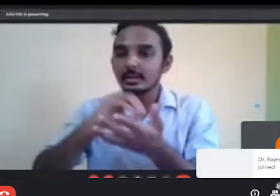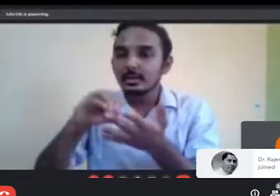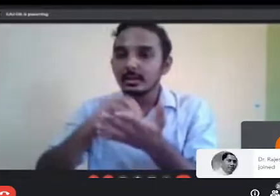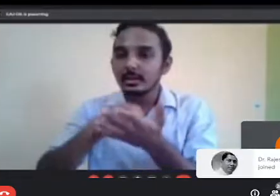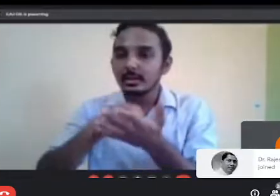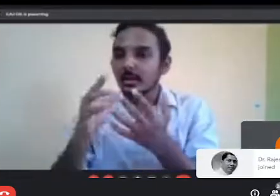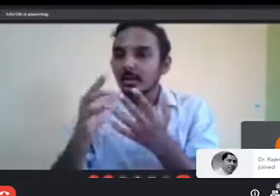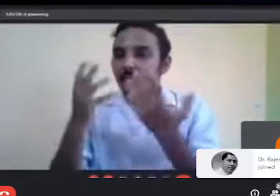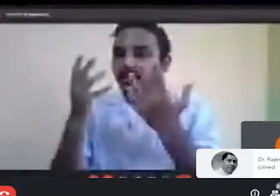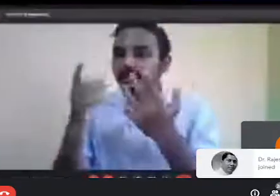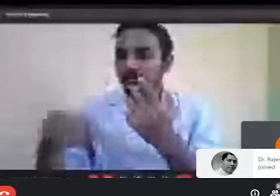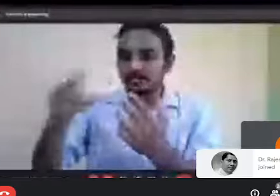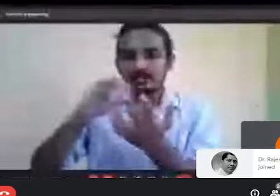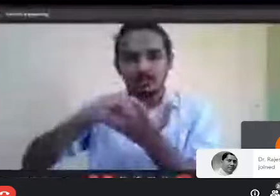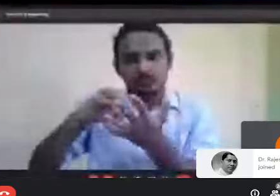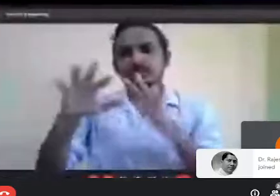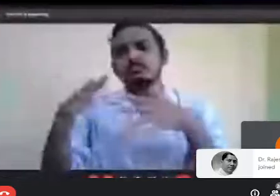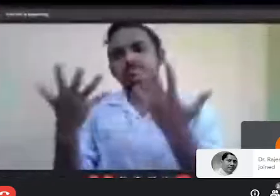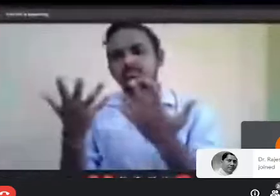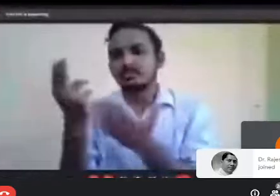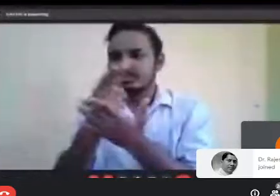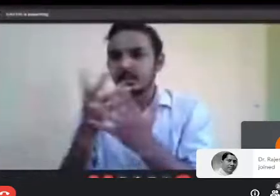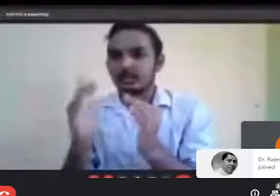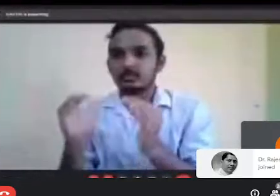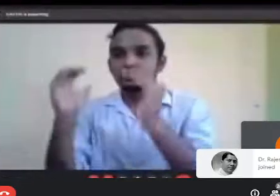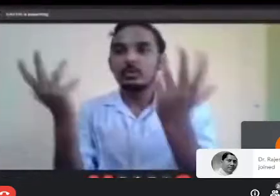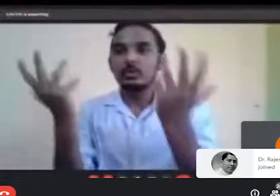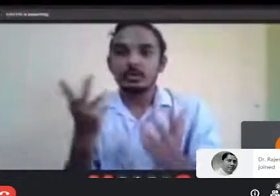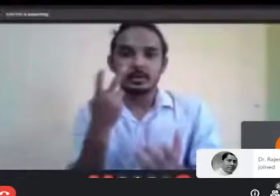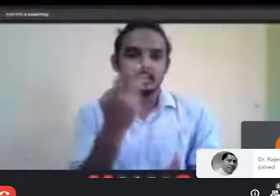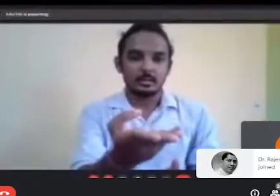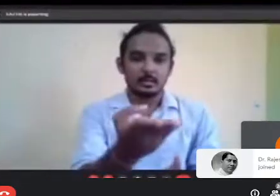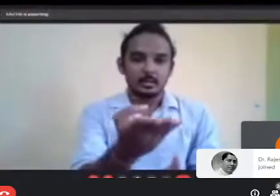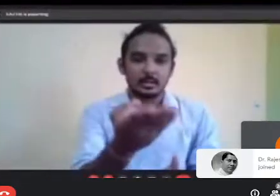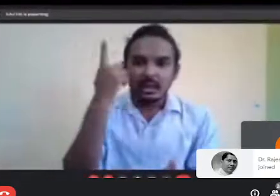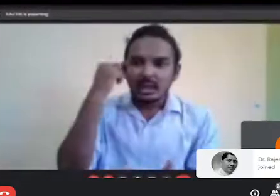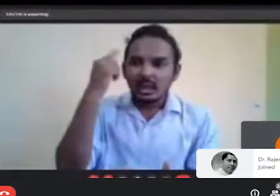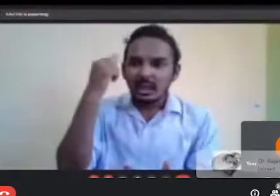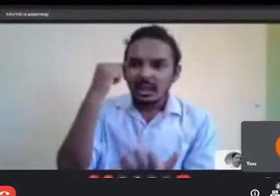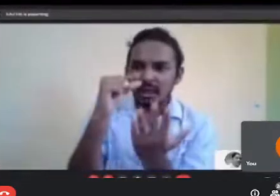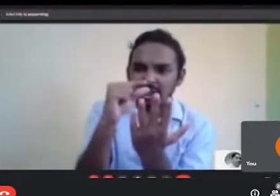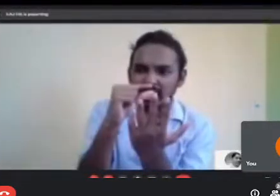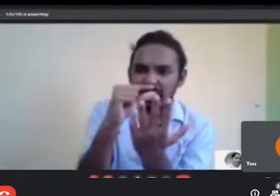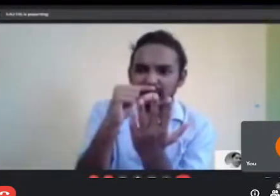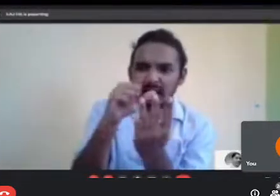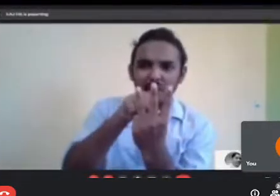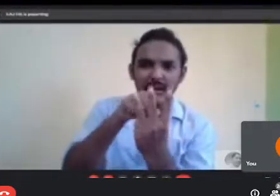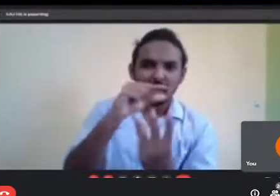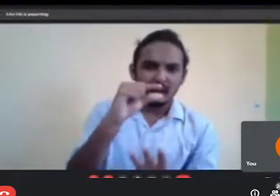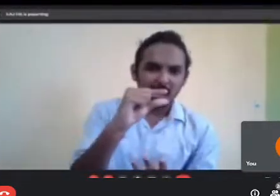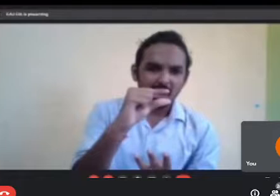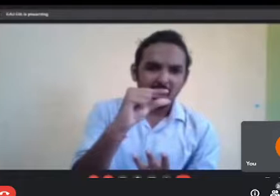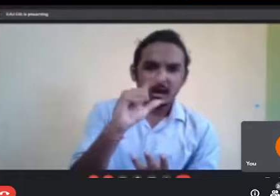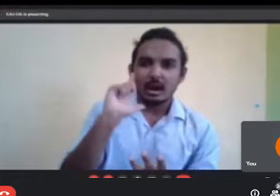increase, and we noticed that within the achievement levels also in writing, specifically the writing tasks and reading